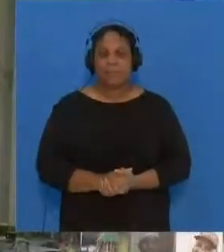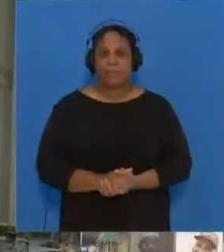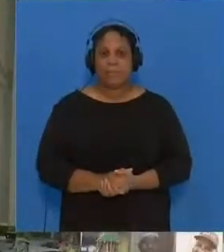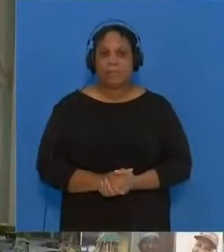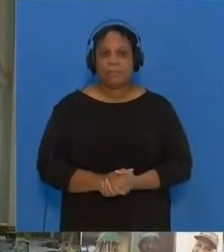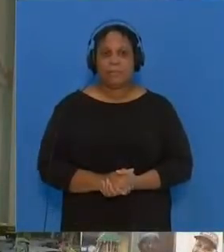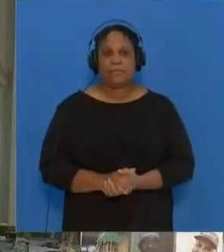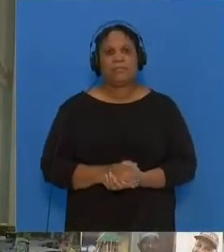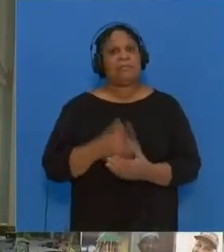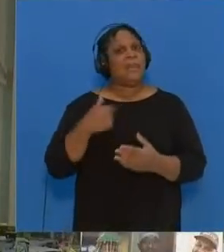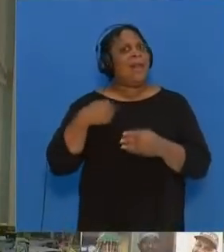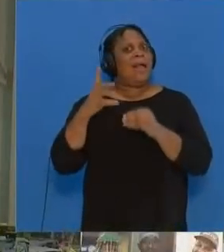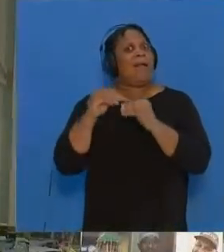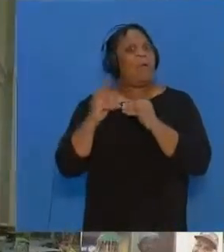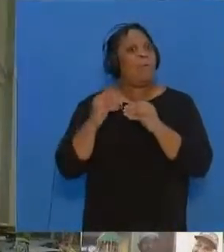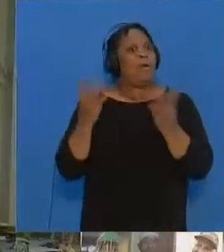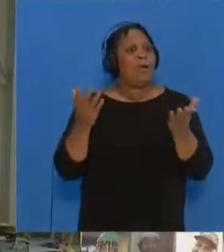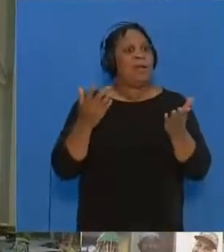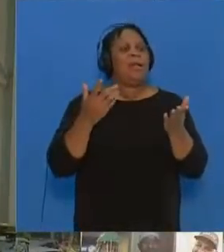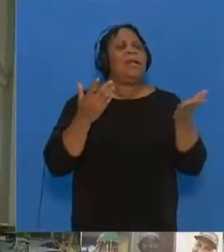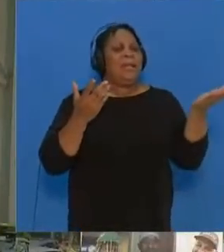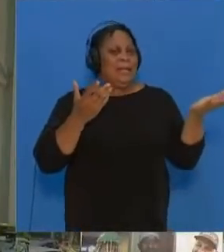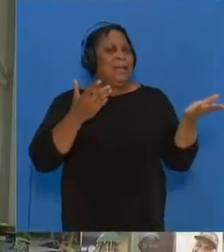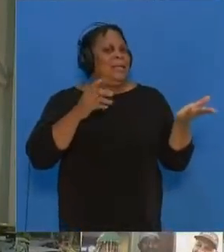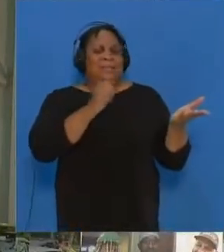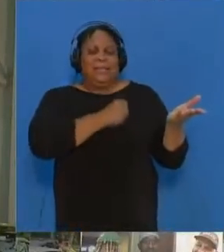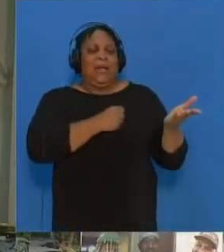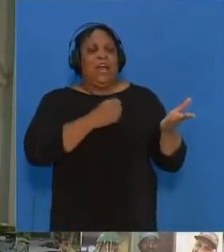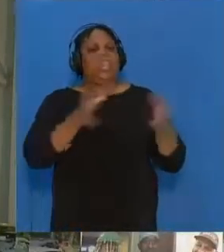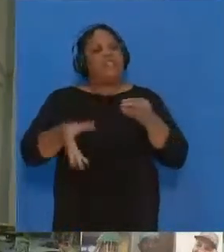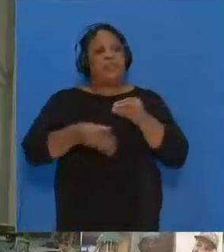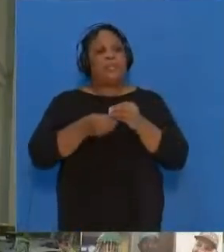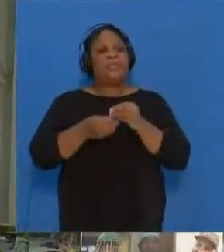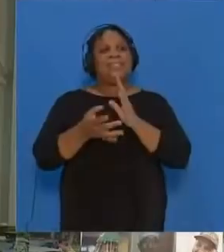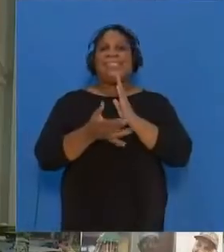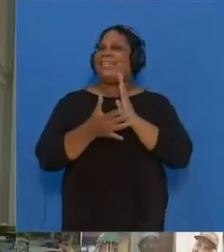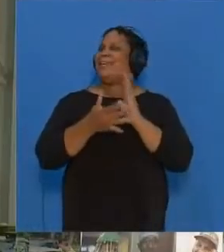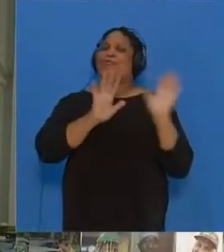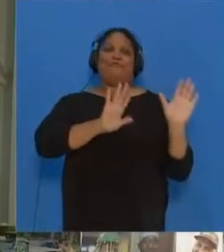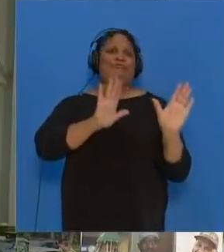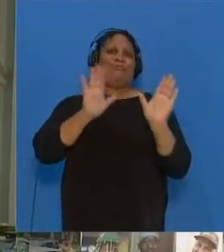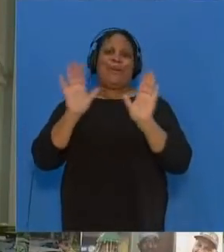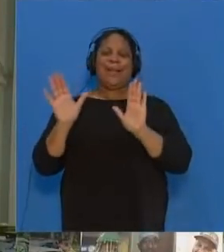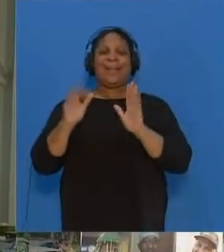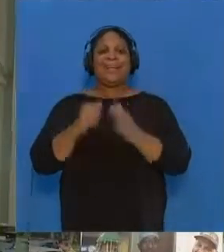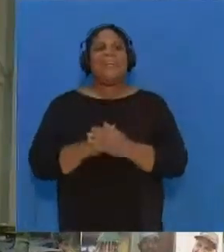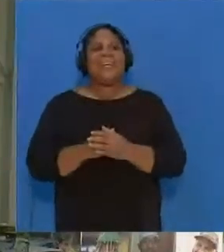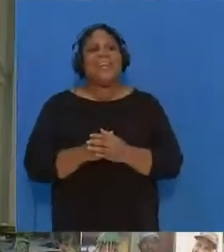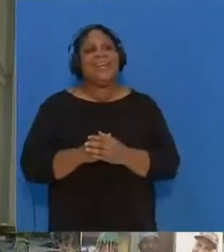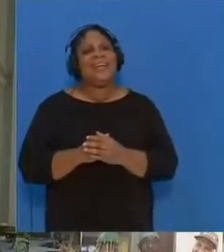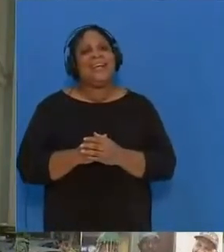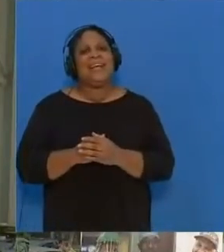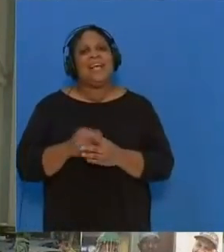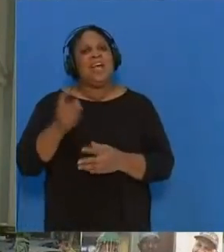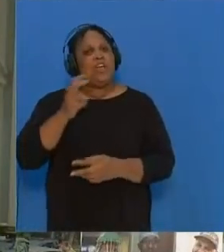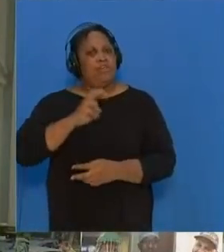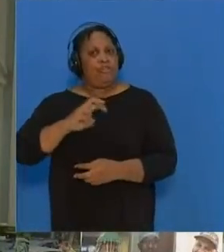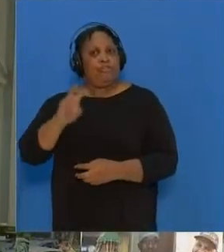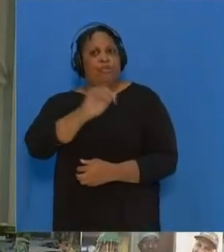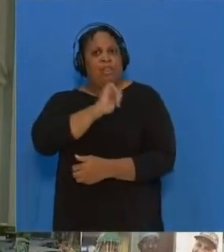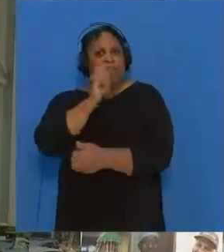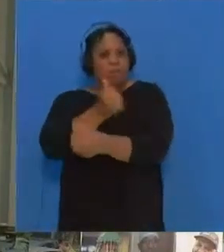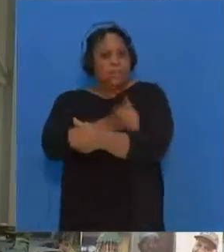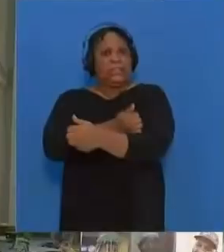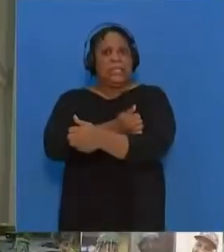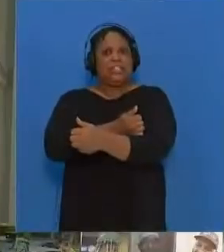If I have one more, then. Oh, sorry. Oh, sorry. Technology is great. Okay. The travel authorization, the confirmation